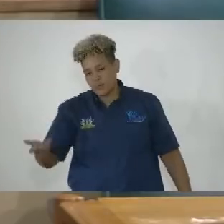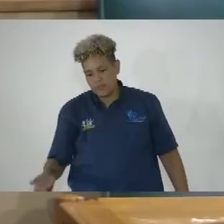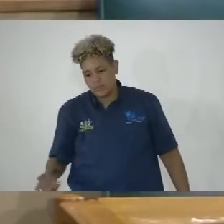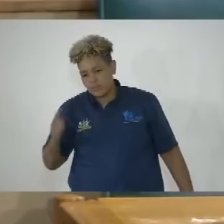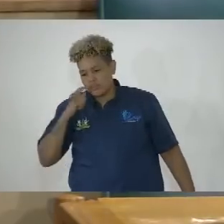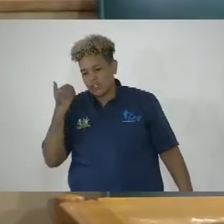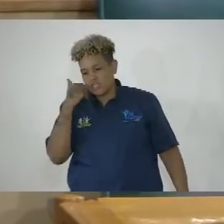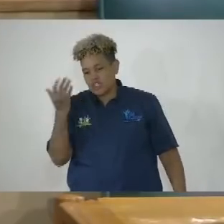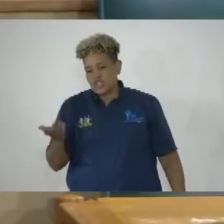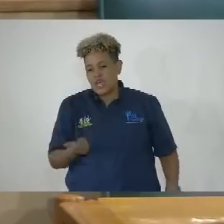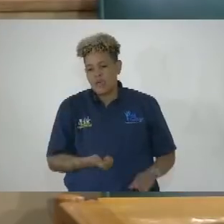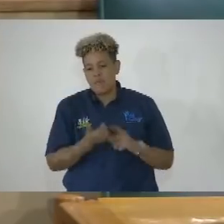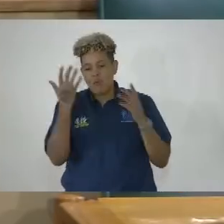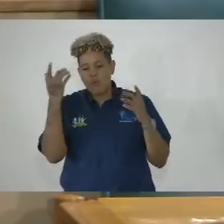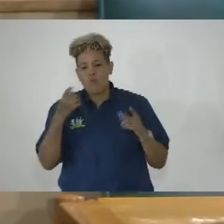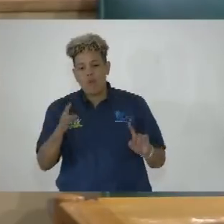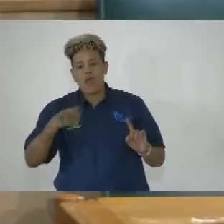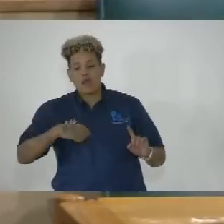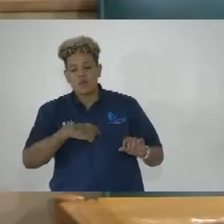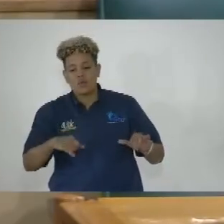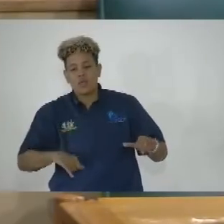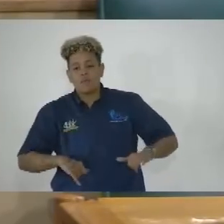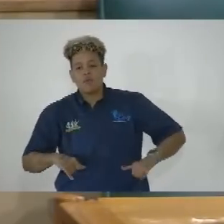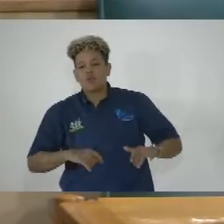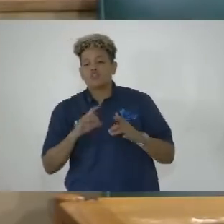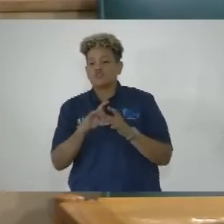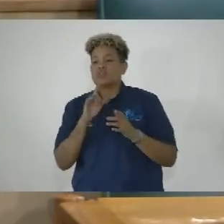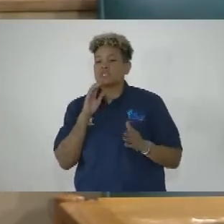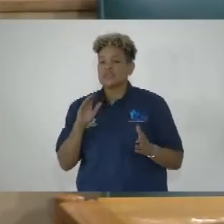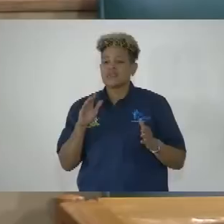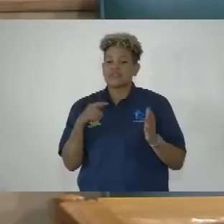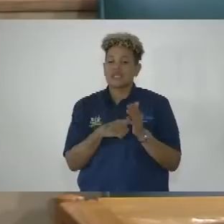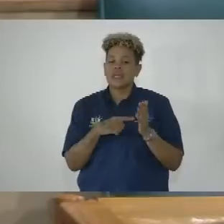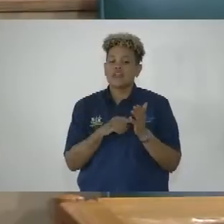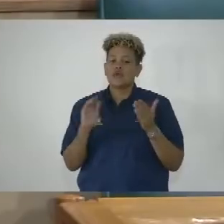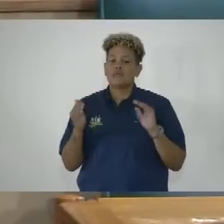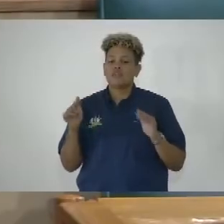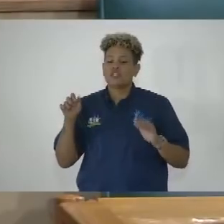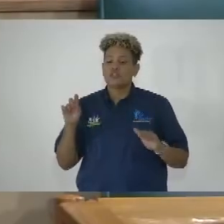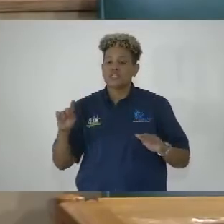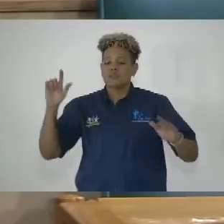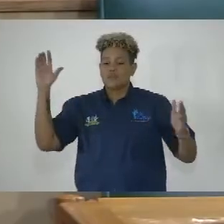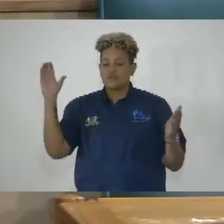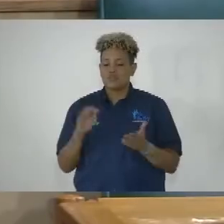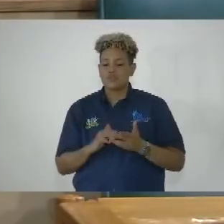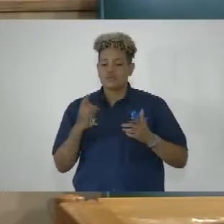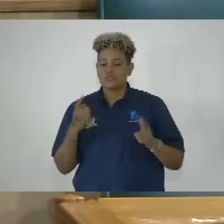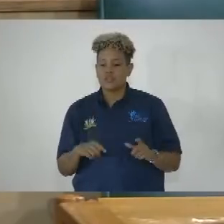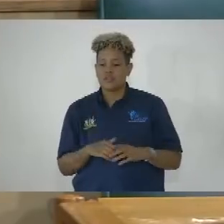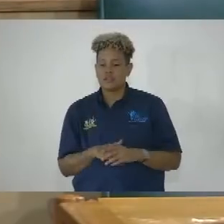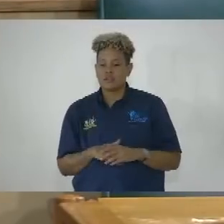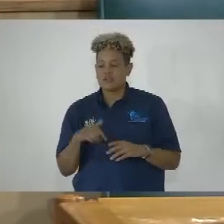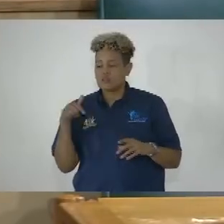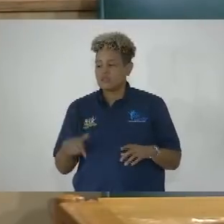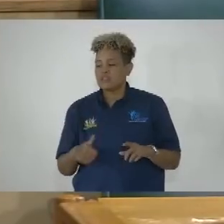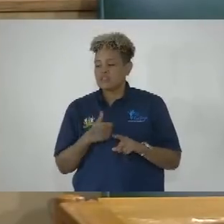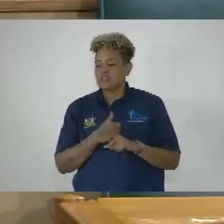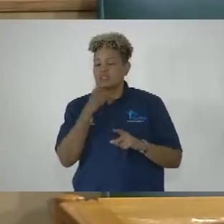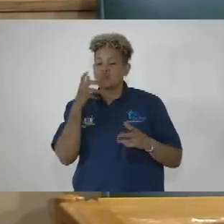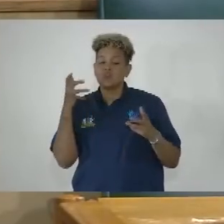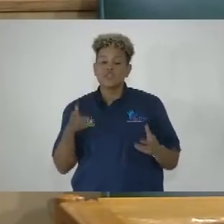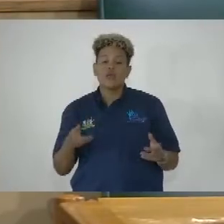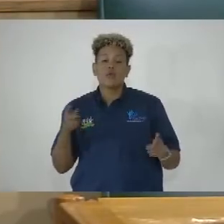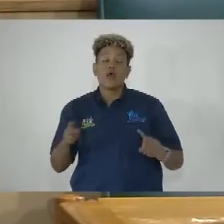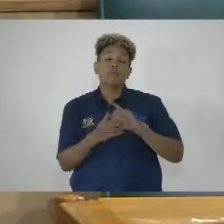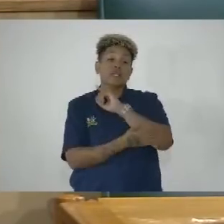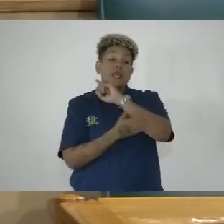a shame. While we boast about debt to GDP ratio coming down. This is the state of the nation